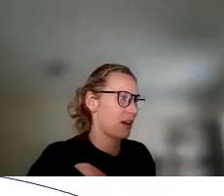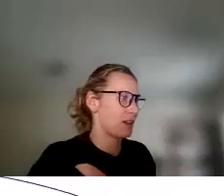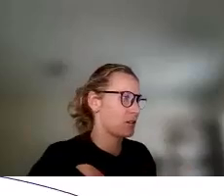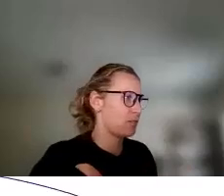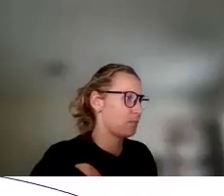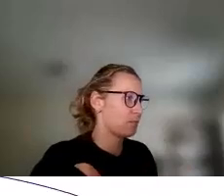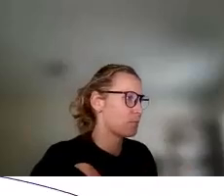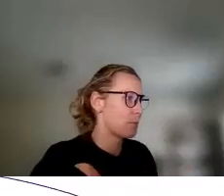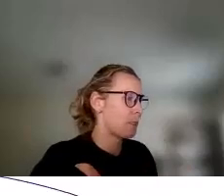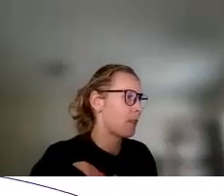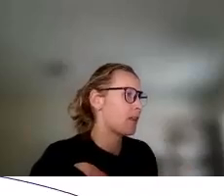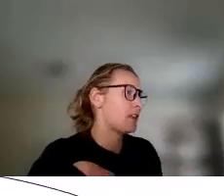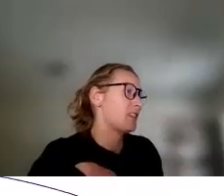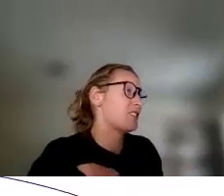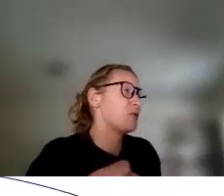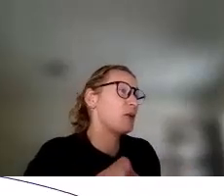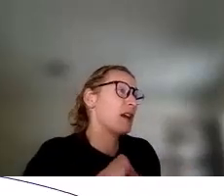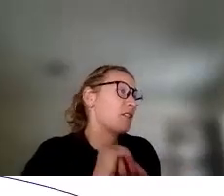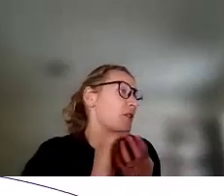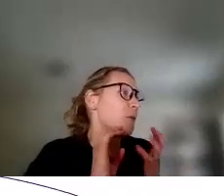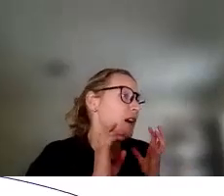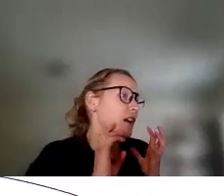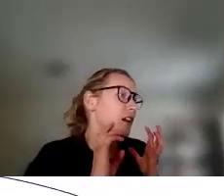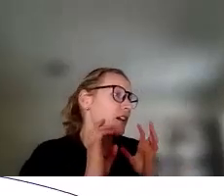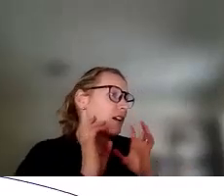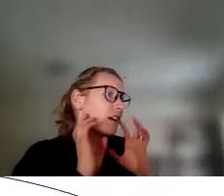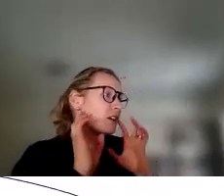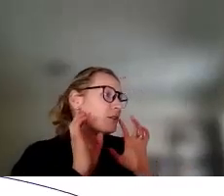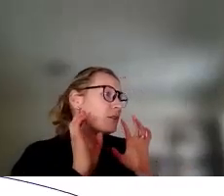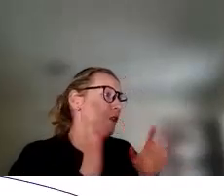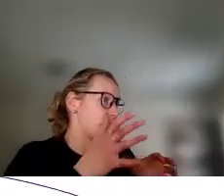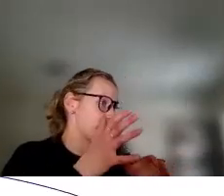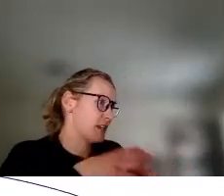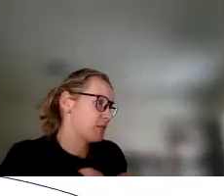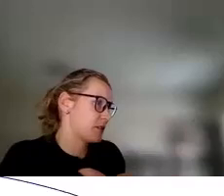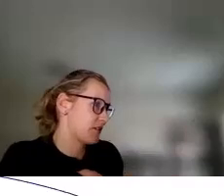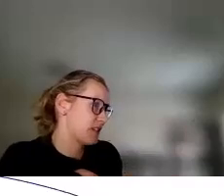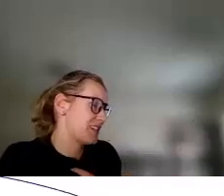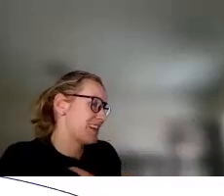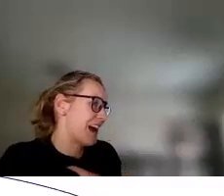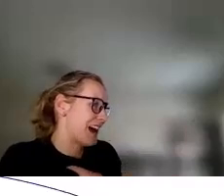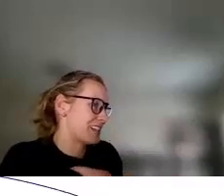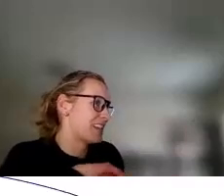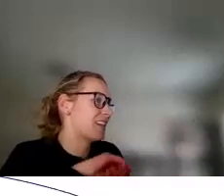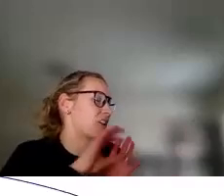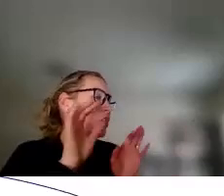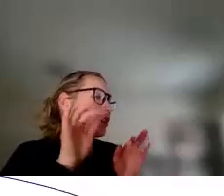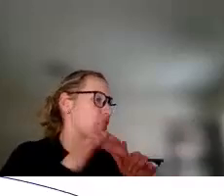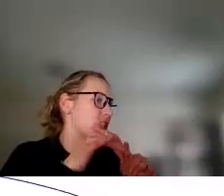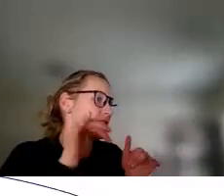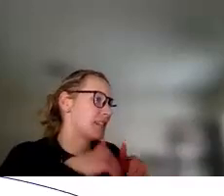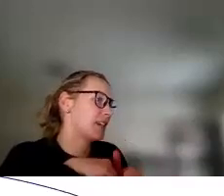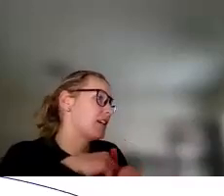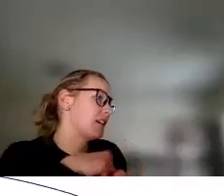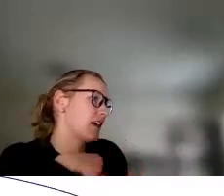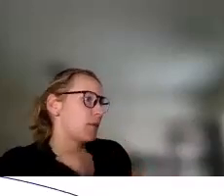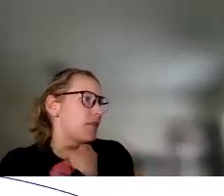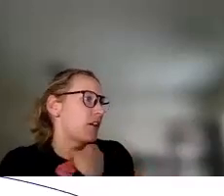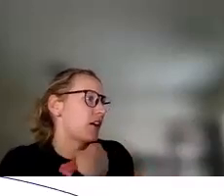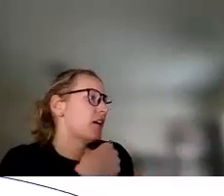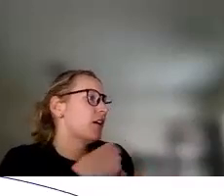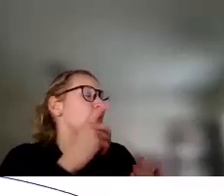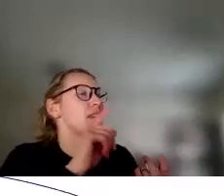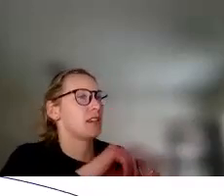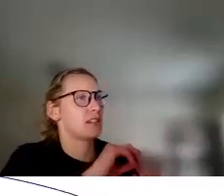on the back end. This new waiver will include all the same services as the current